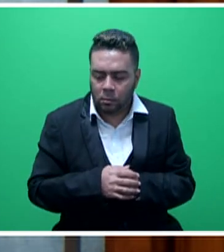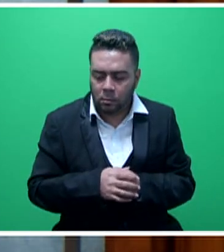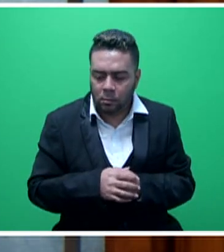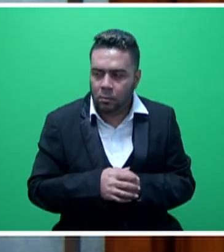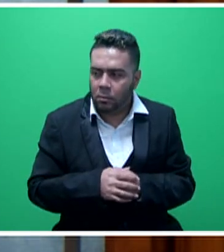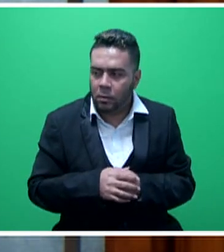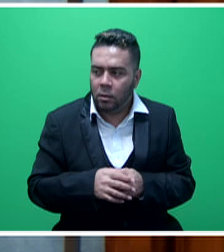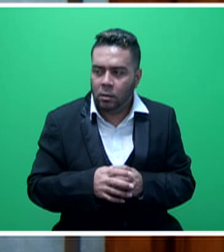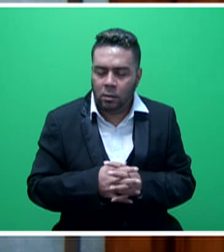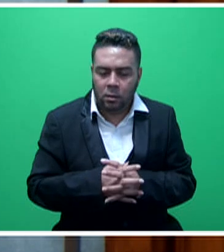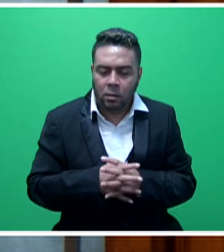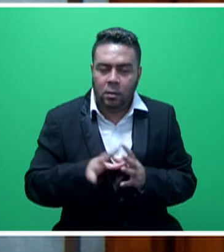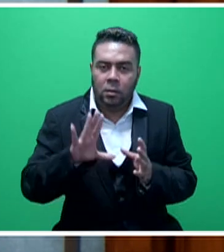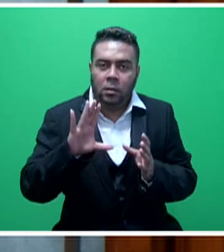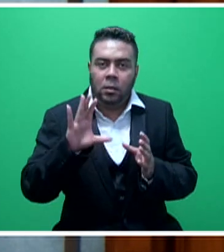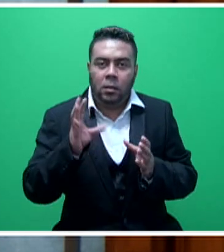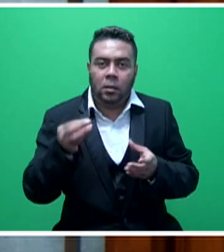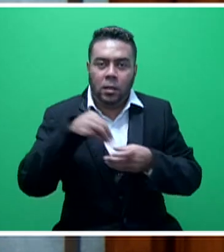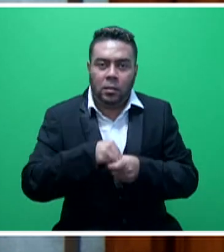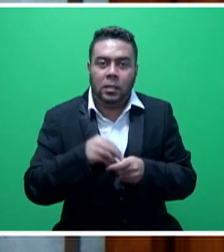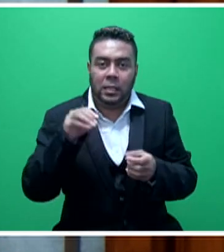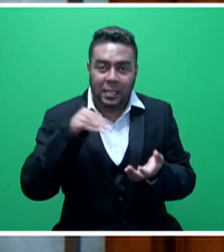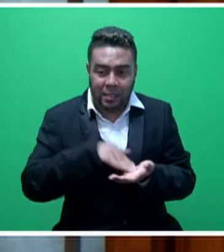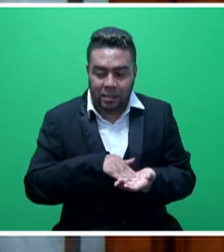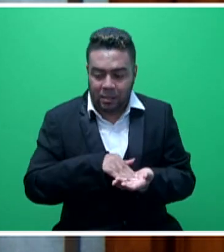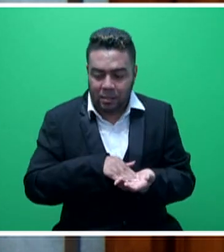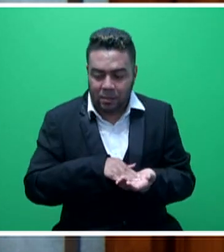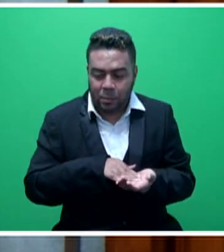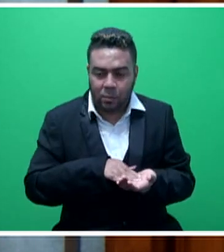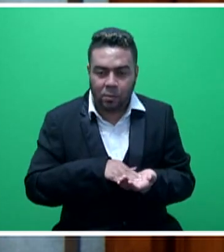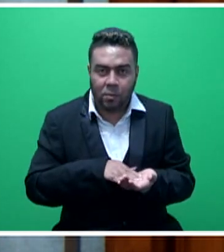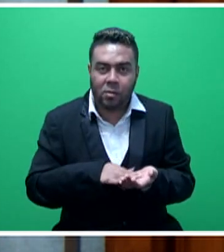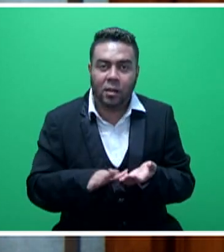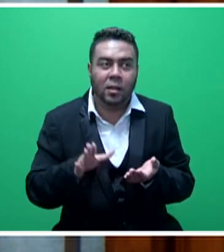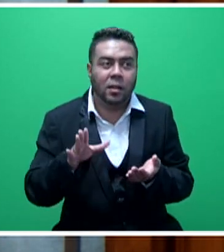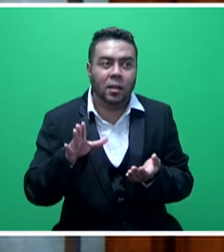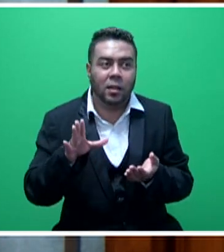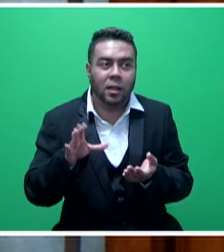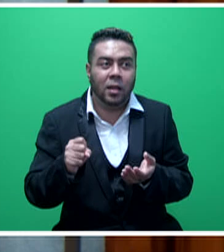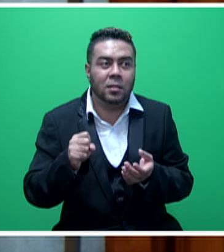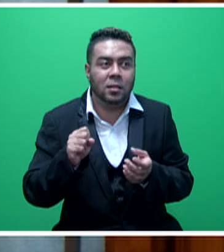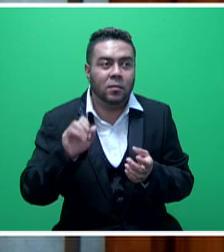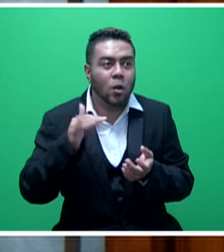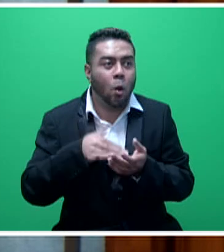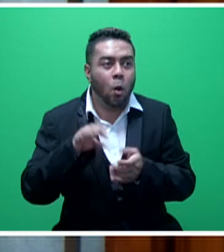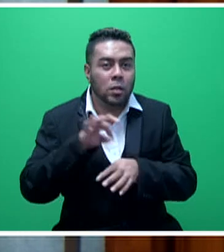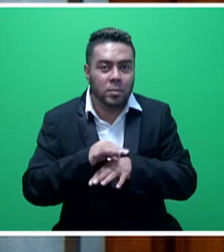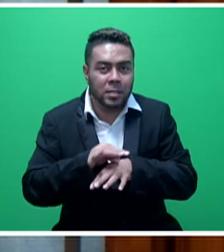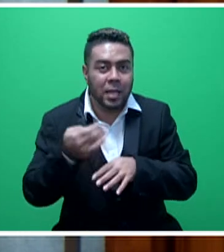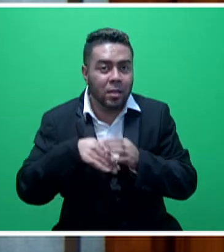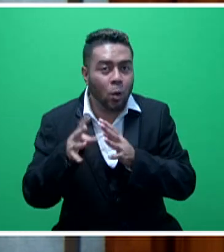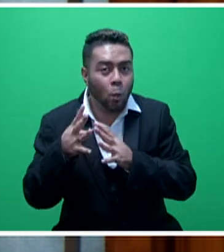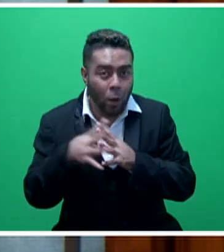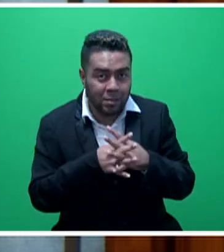Subspecialist monthly clinics are conducted at the divisional hospitals and subdivisional hospitals in the west and the